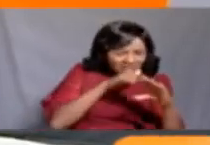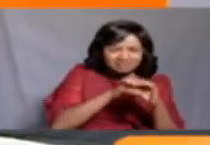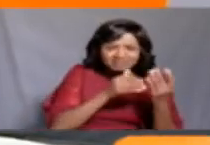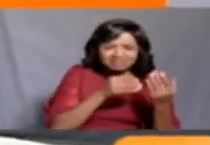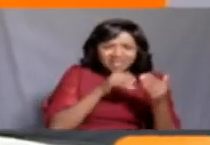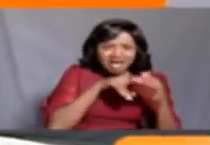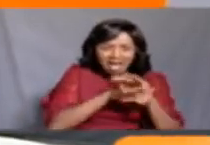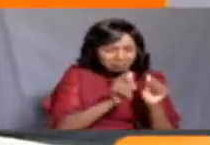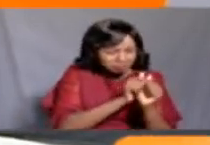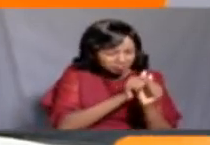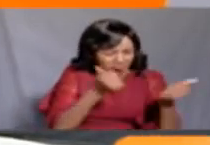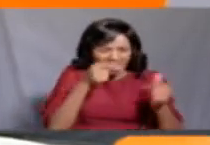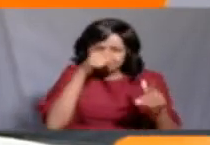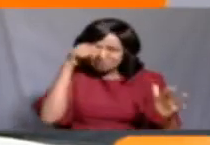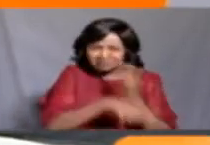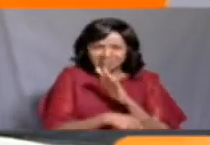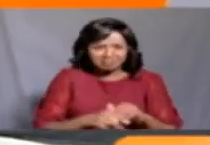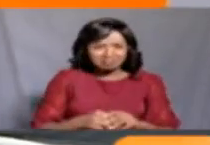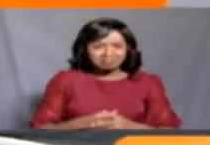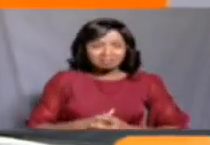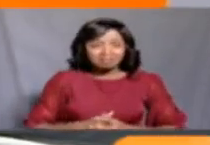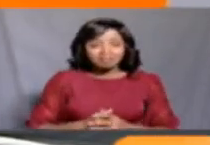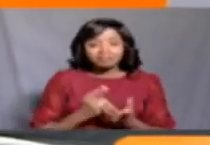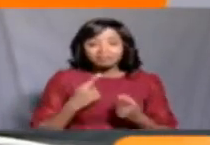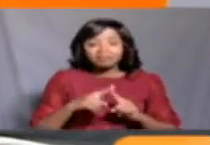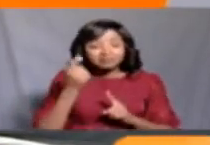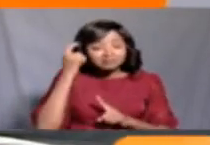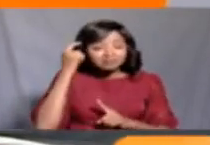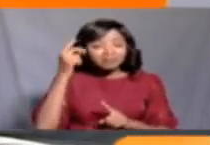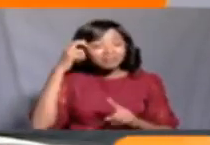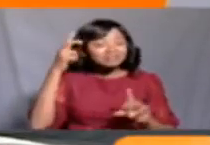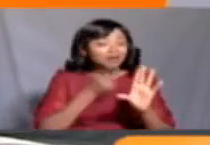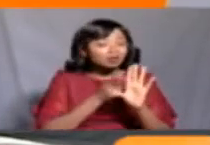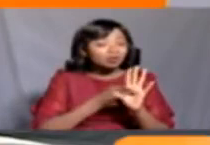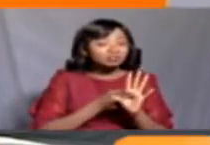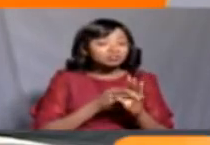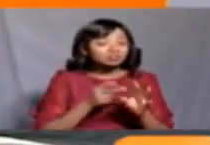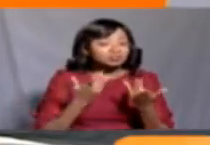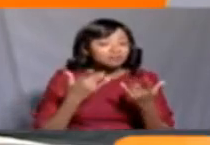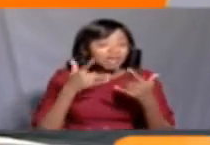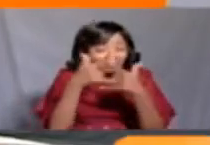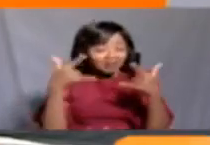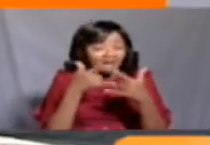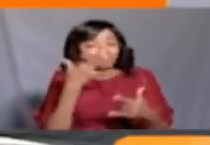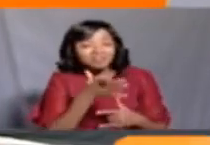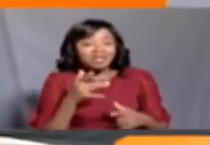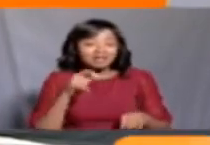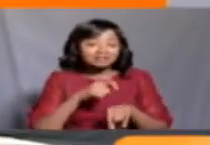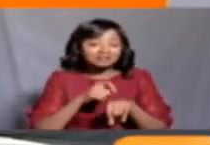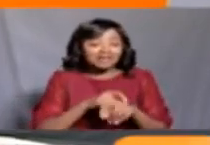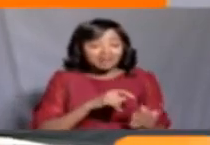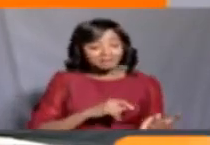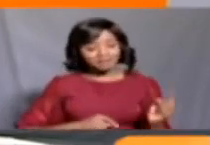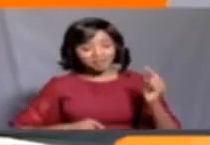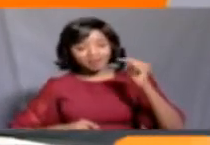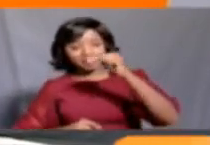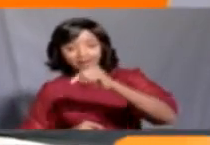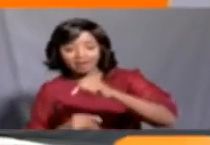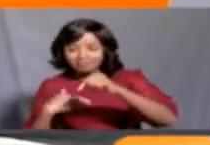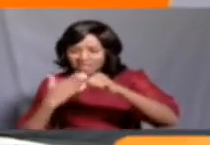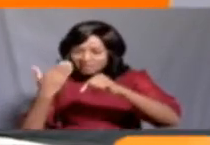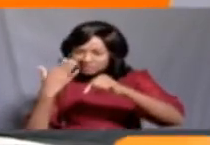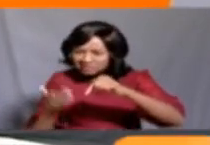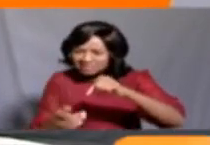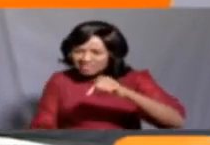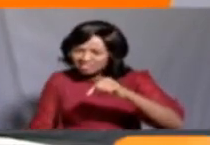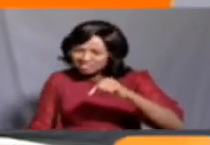because of that, you can imagine psychological dissonance that happens to a young person who leaves wherever they're leaving to come and see places like these ones.